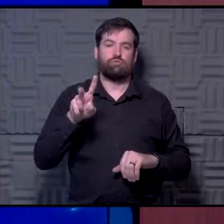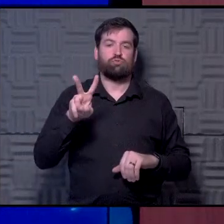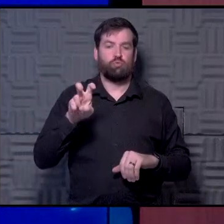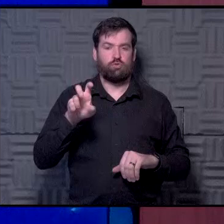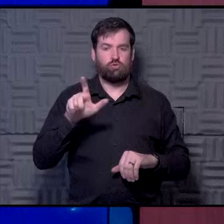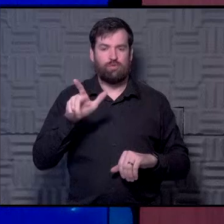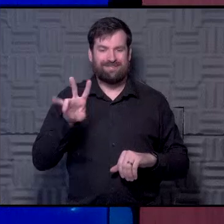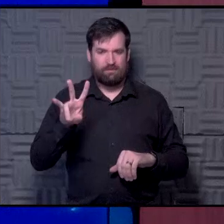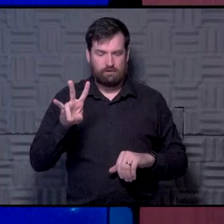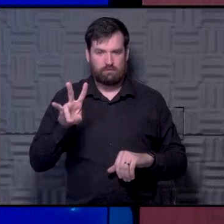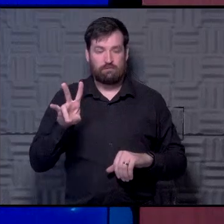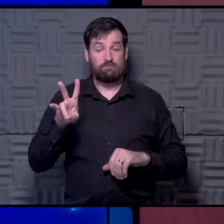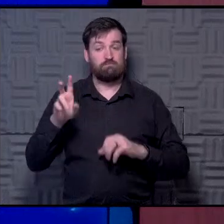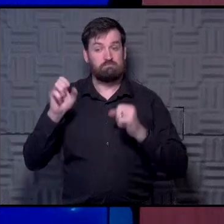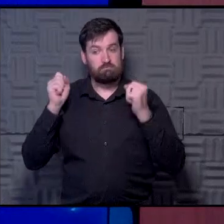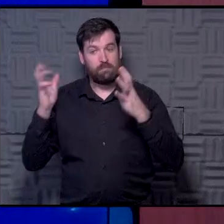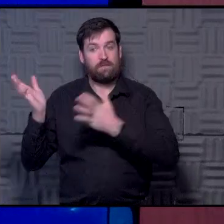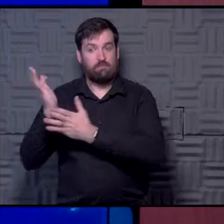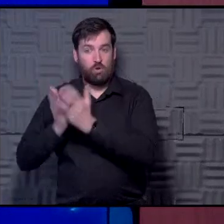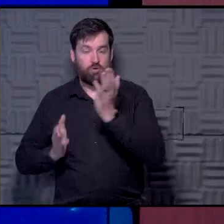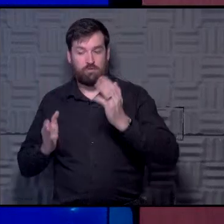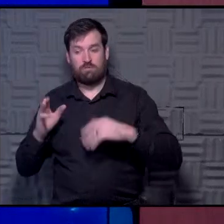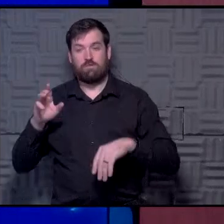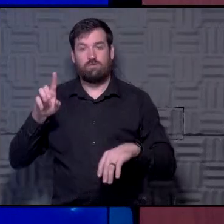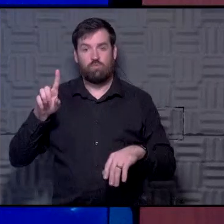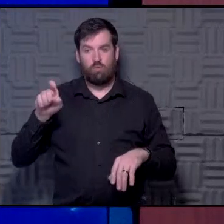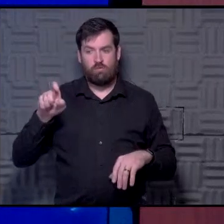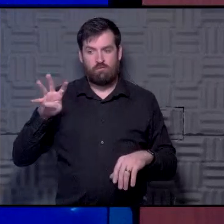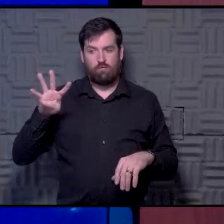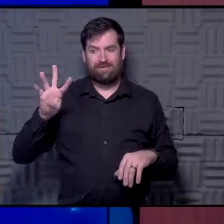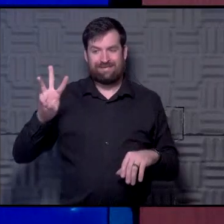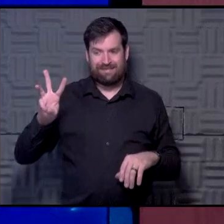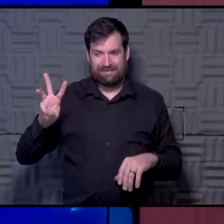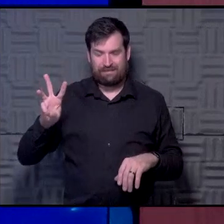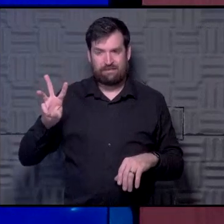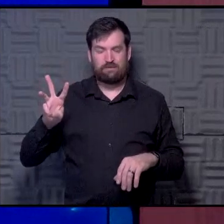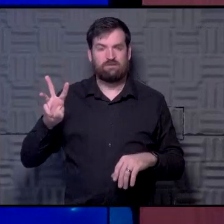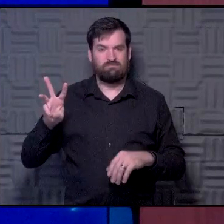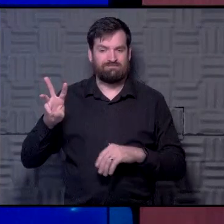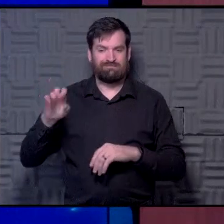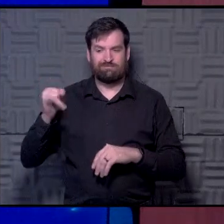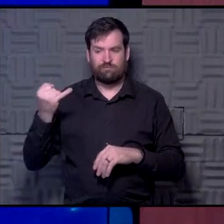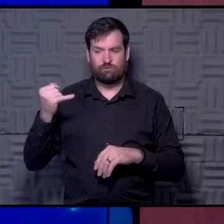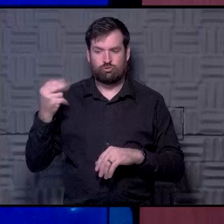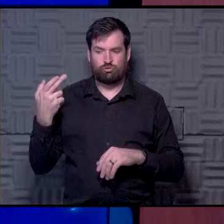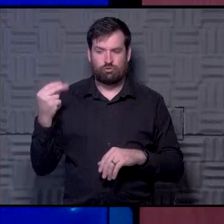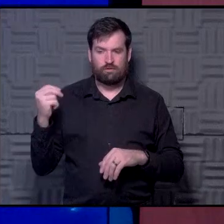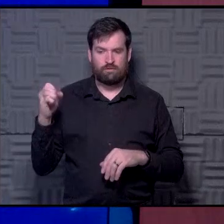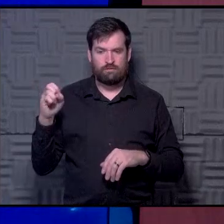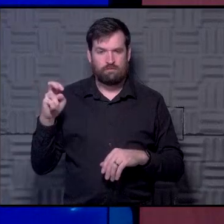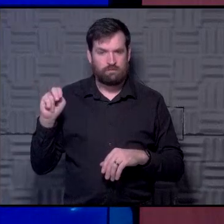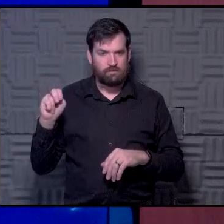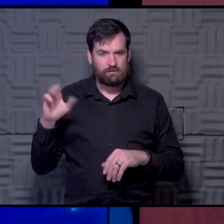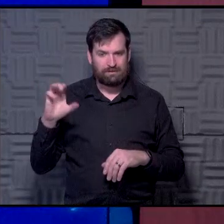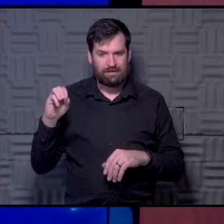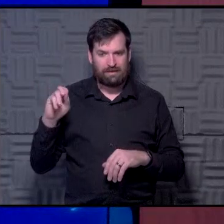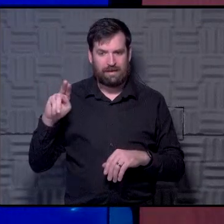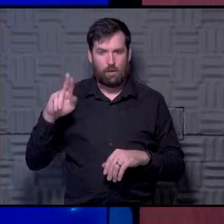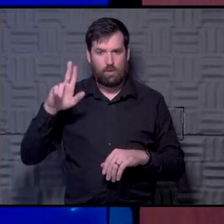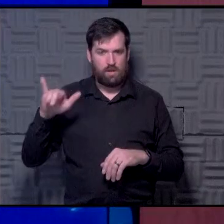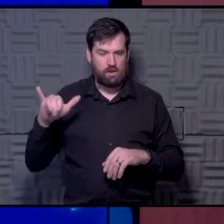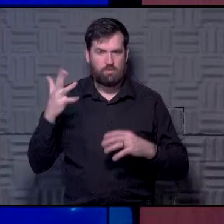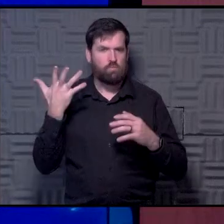deaths. A large portion, 146, have been in Johnson County. What's behind the uptick in the